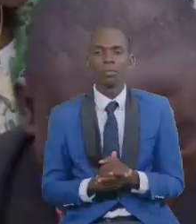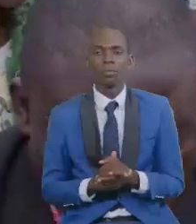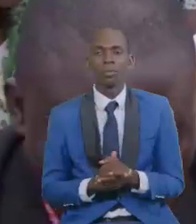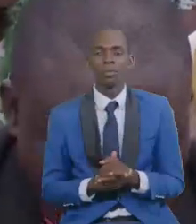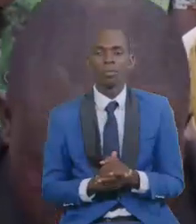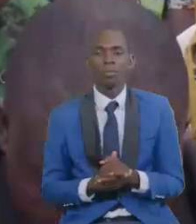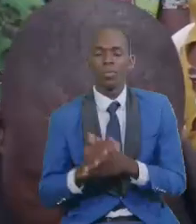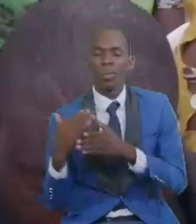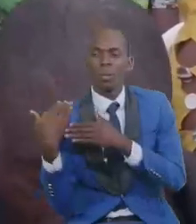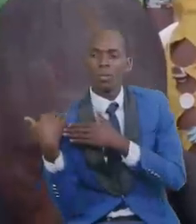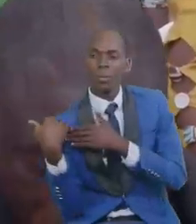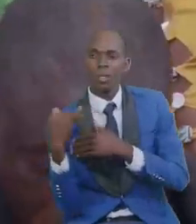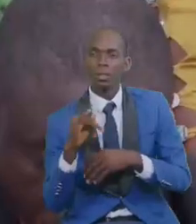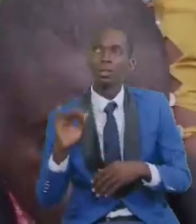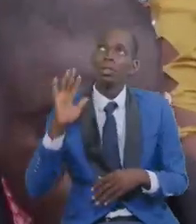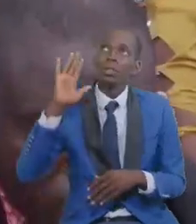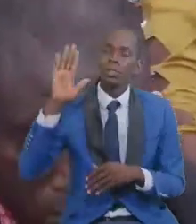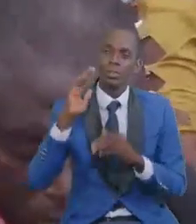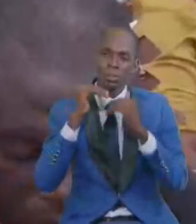bearing his reproach.